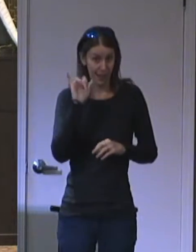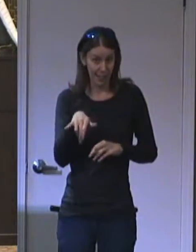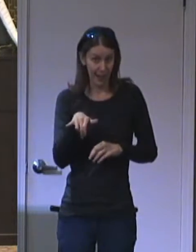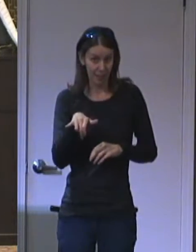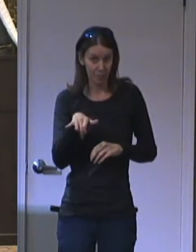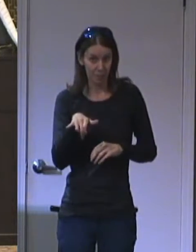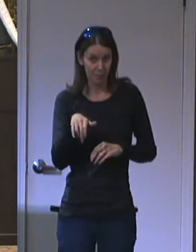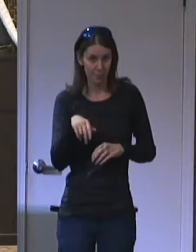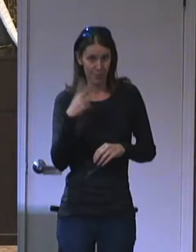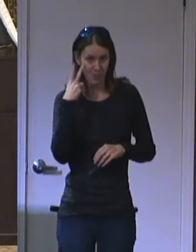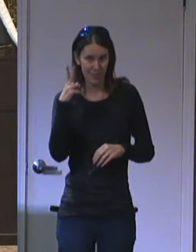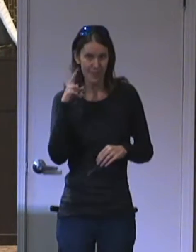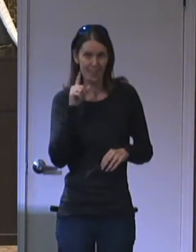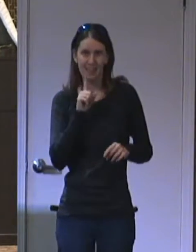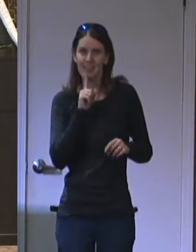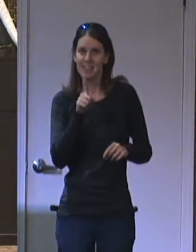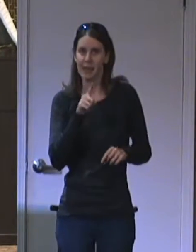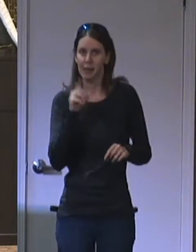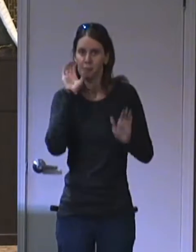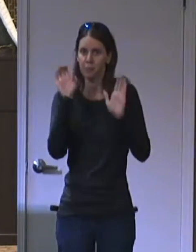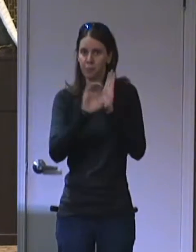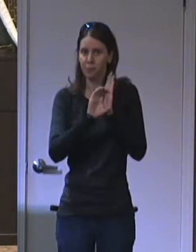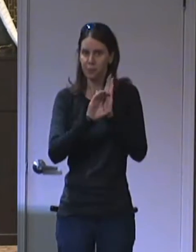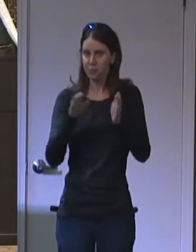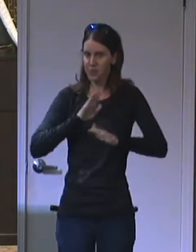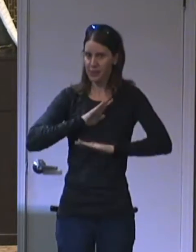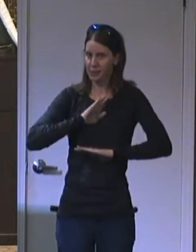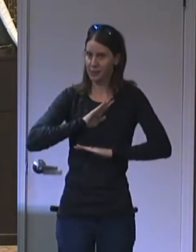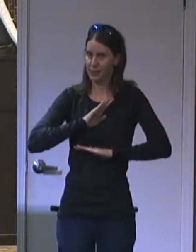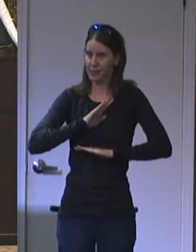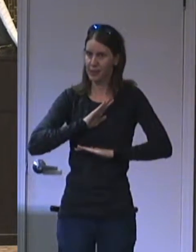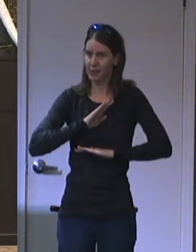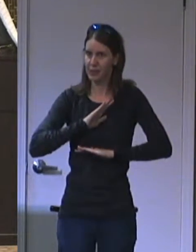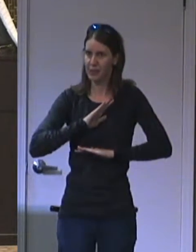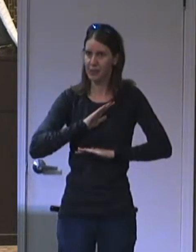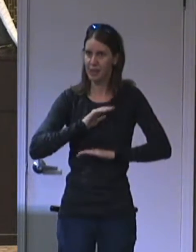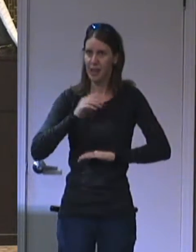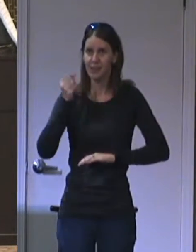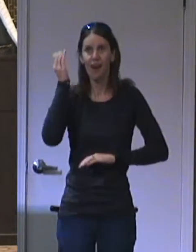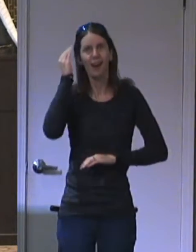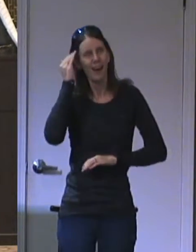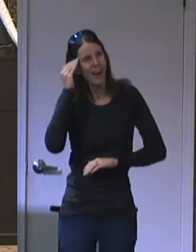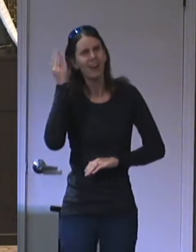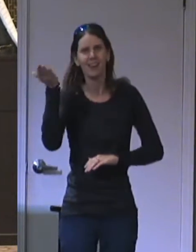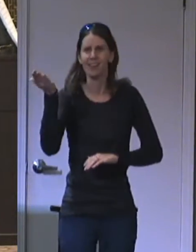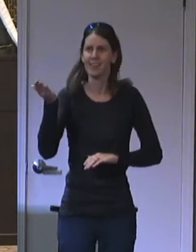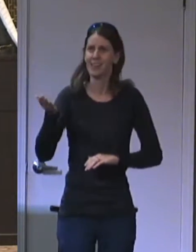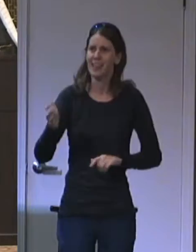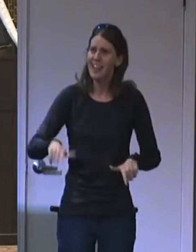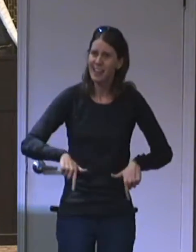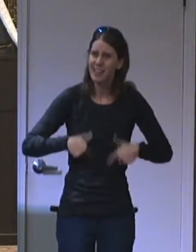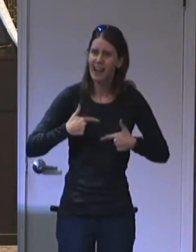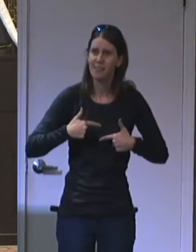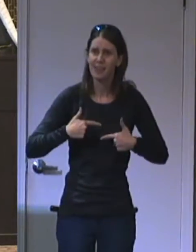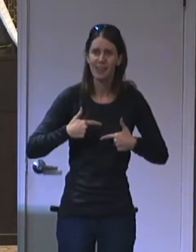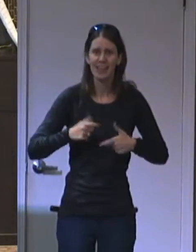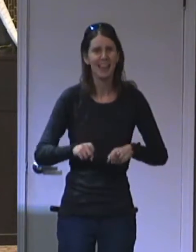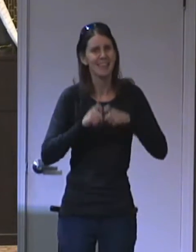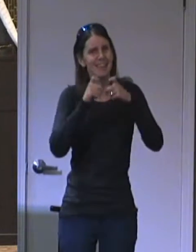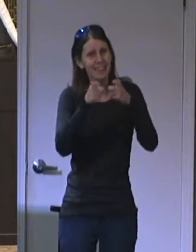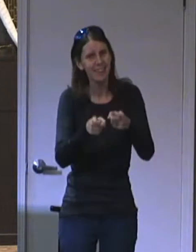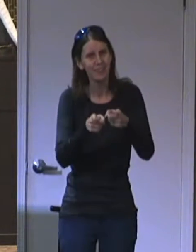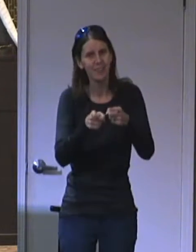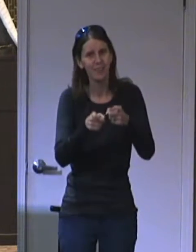understand that, this little saying makes sense. Contentment is a realization that life is